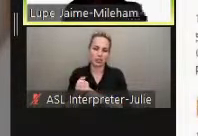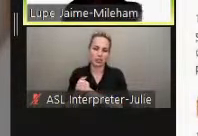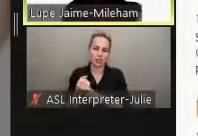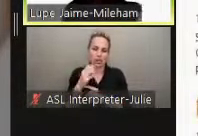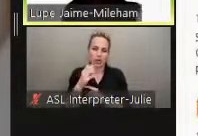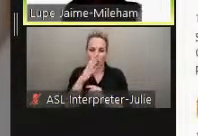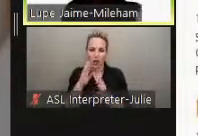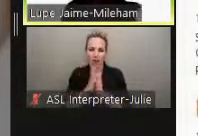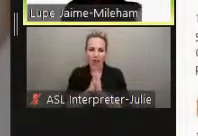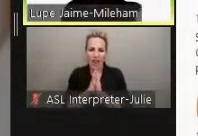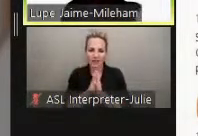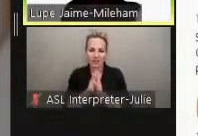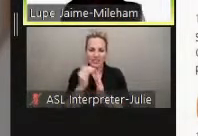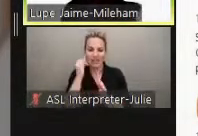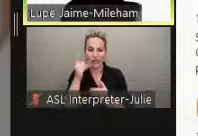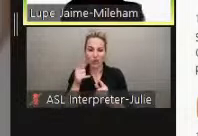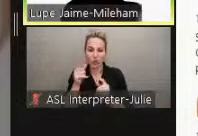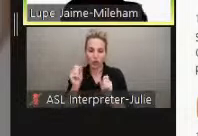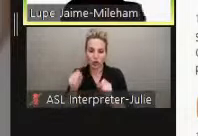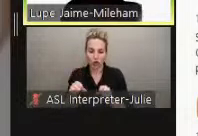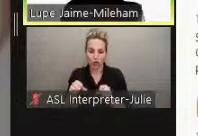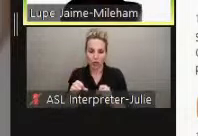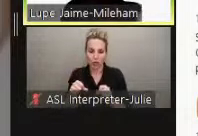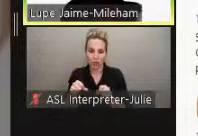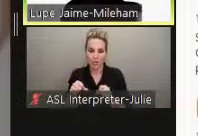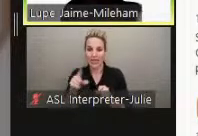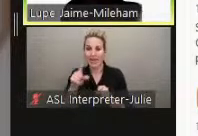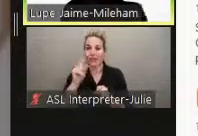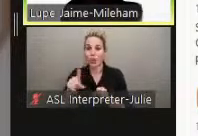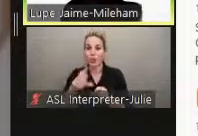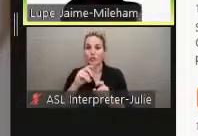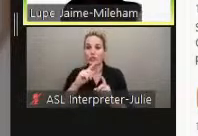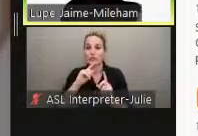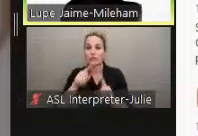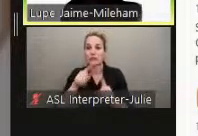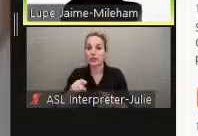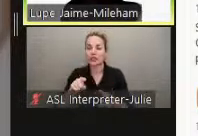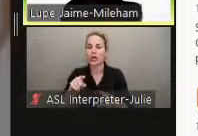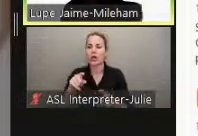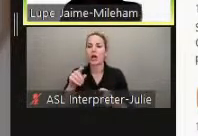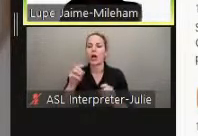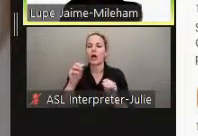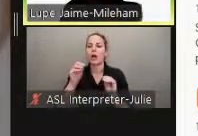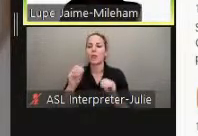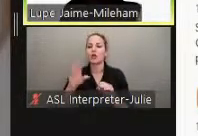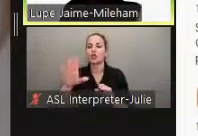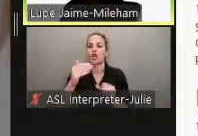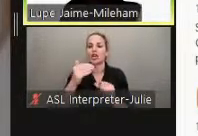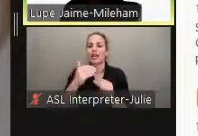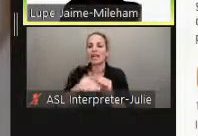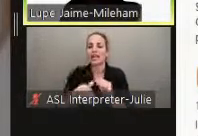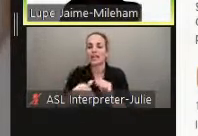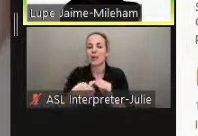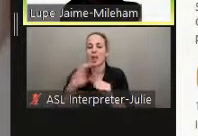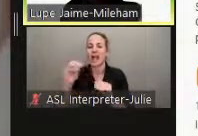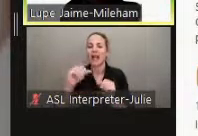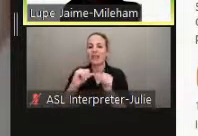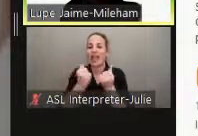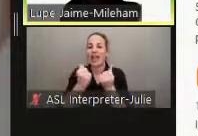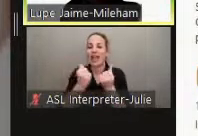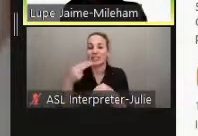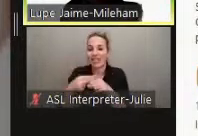if you could do me the favor, and in the question and answers, please put your email as well as the agency